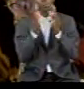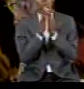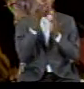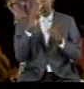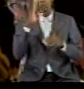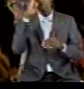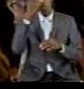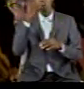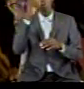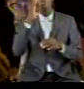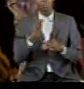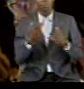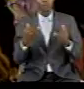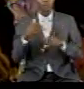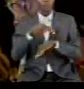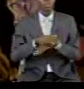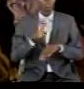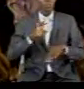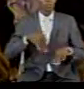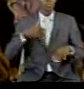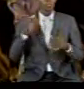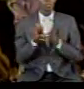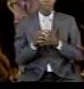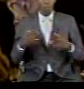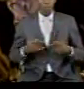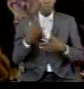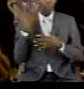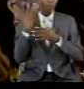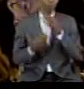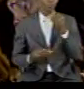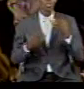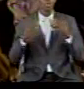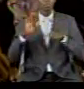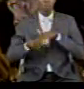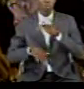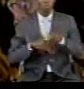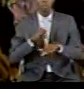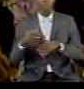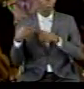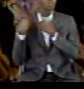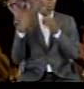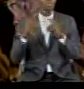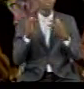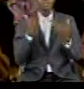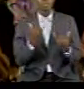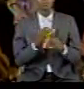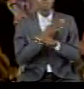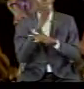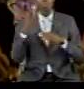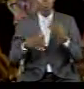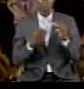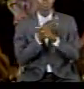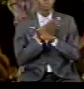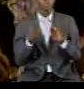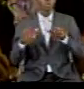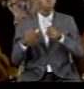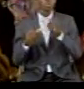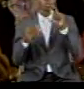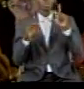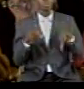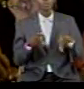the pain disappear and has been walking ever since. He is completely free. Chidima on YouTube